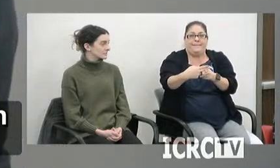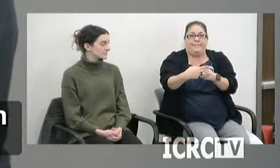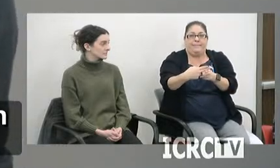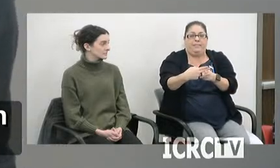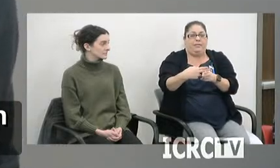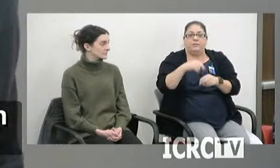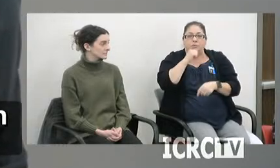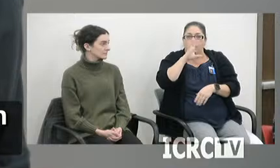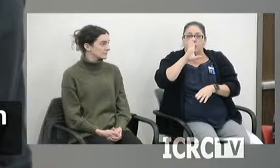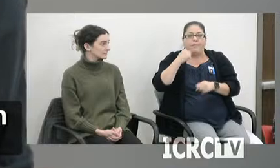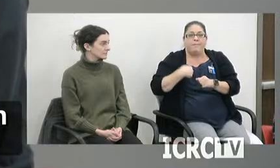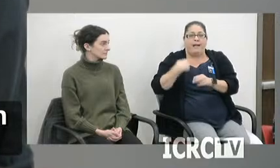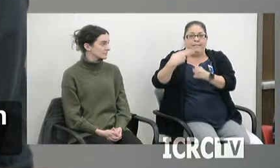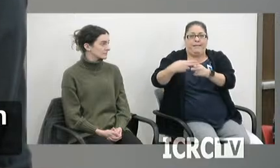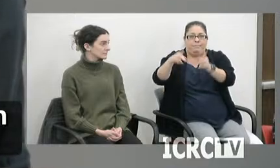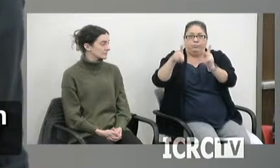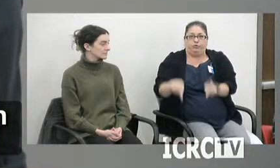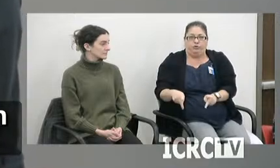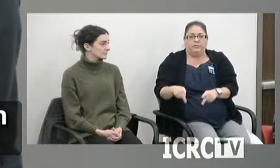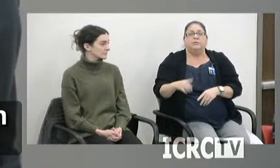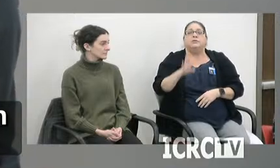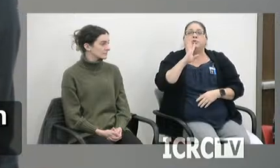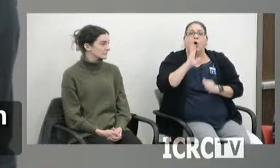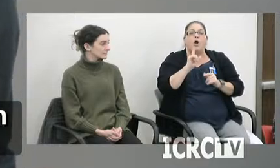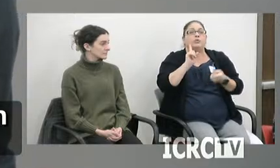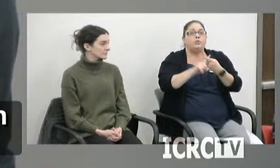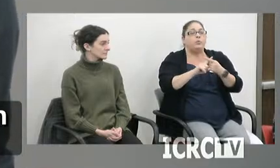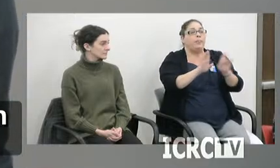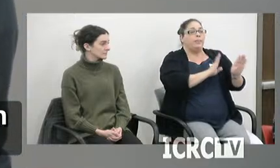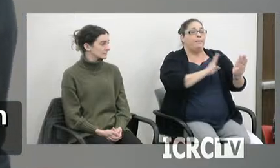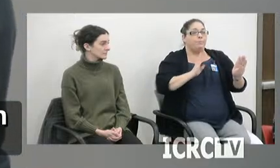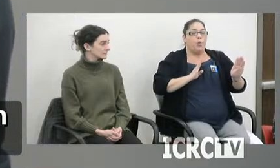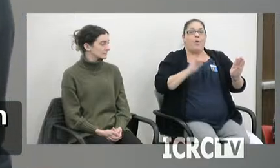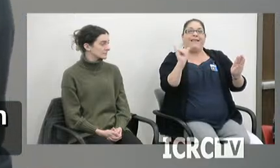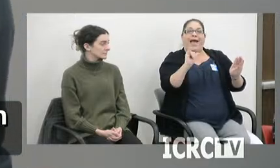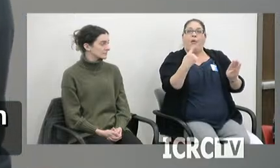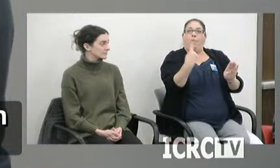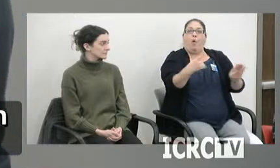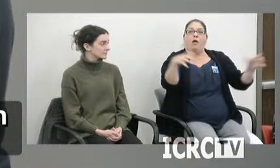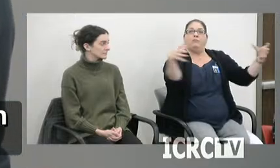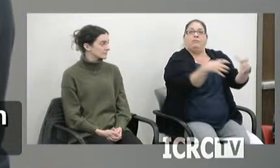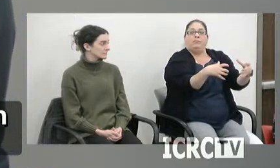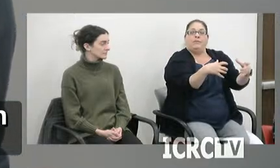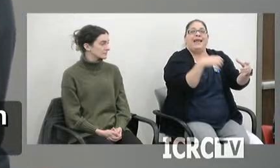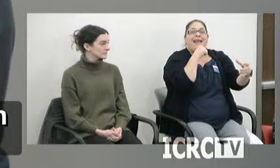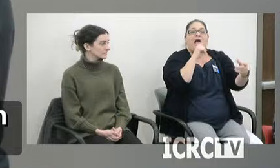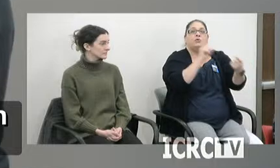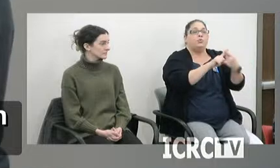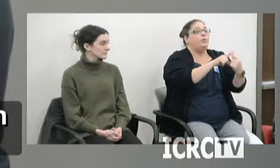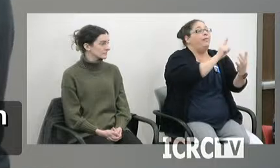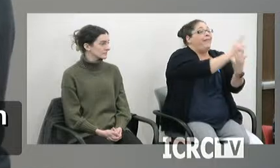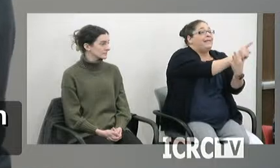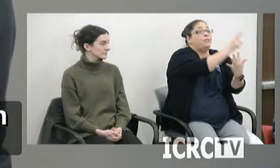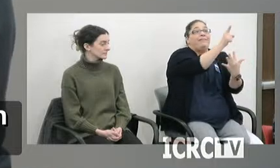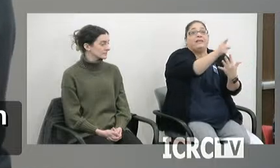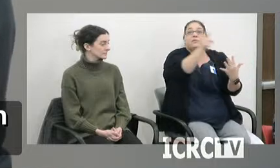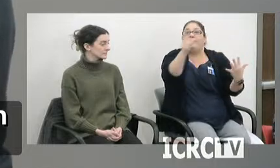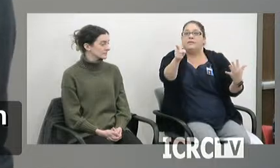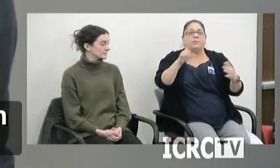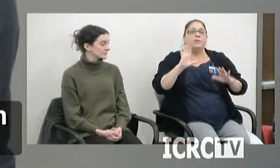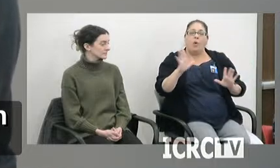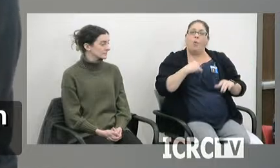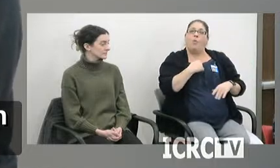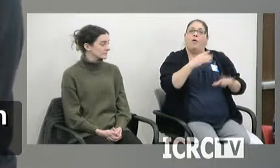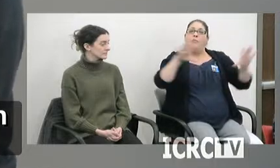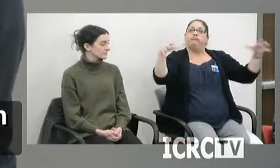individuals, talk to the board as one, rather than individuals. The reason for